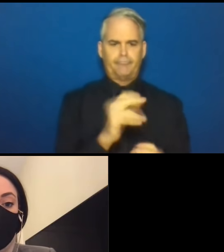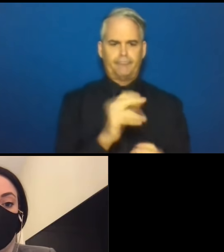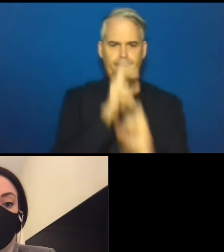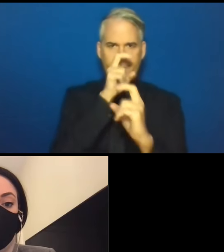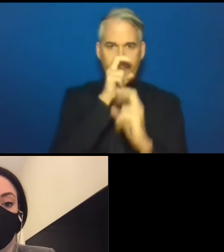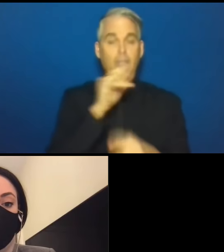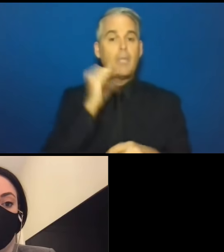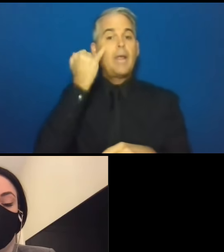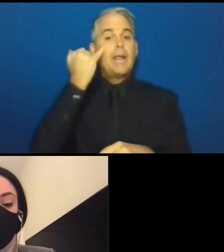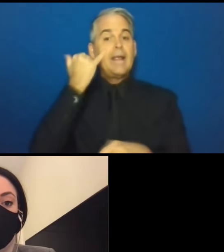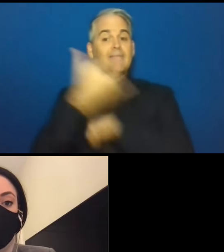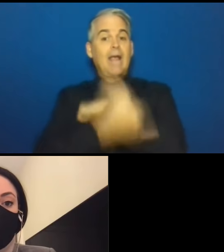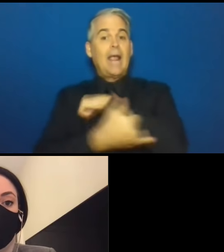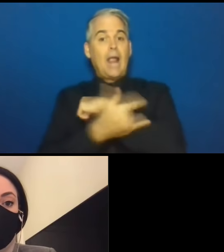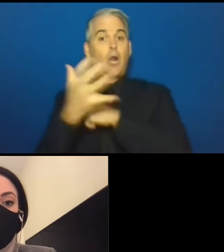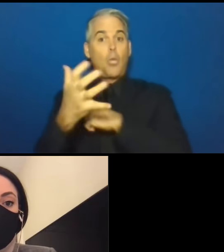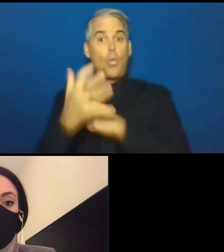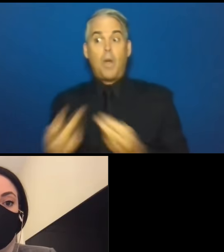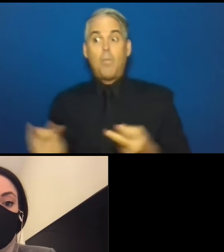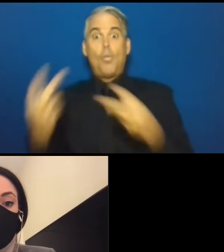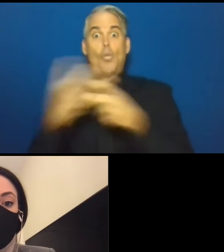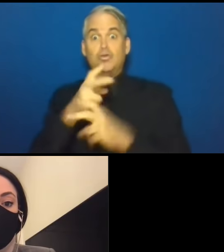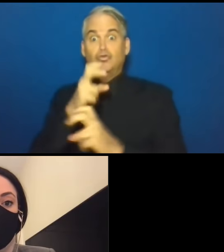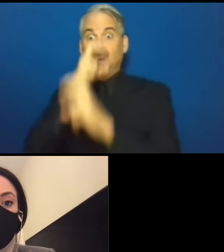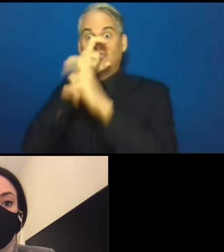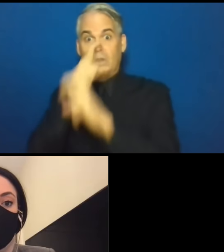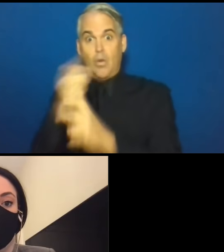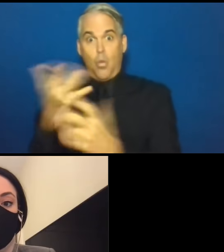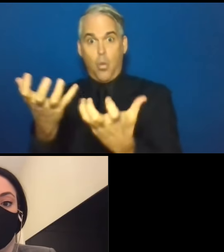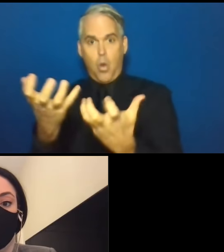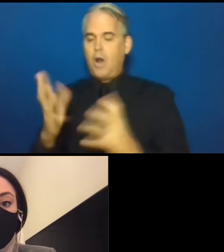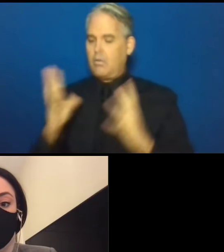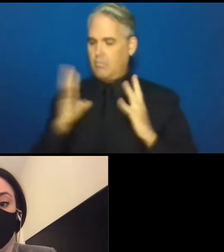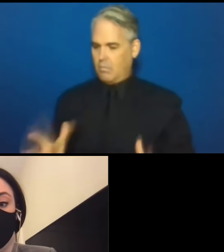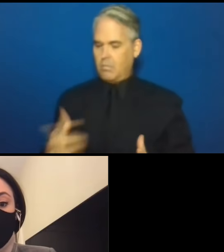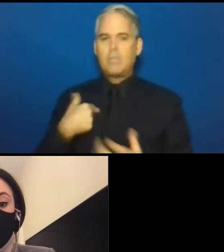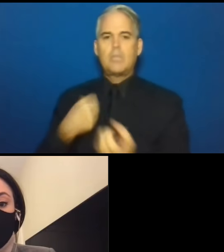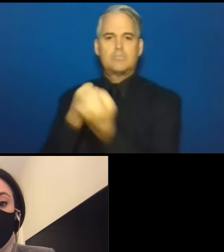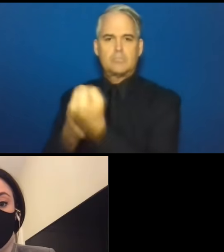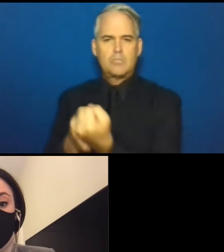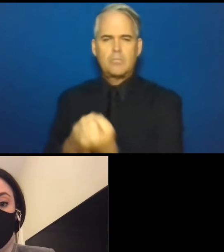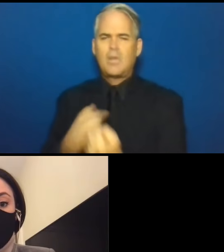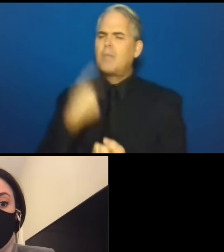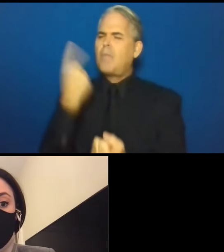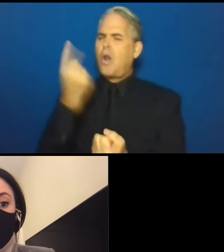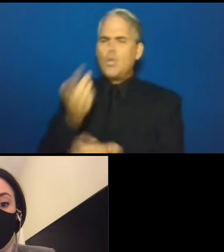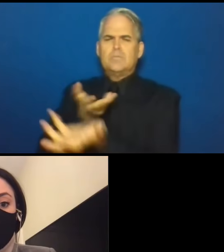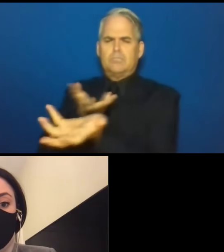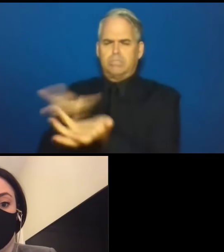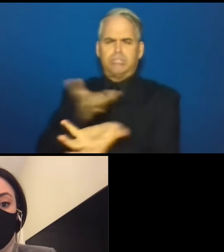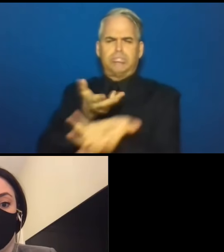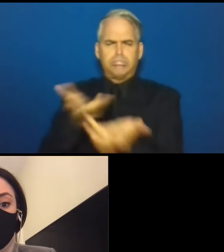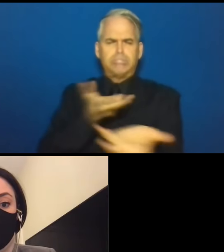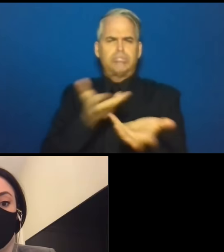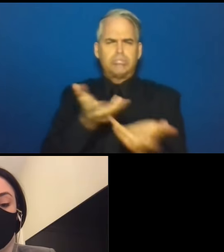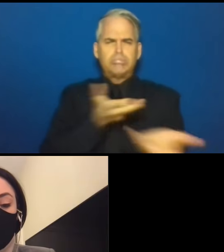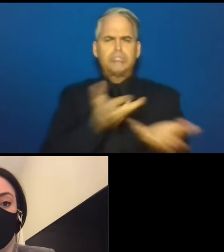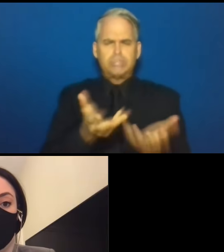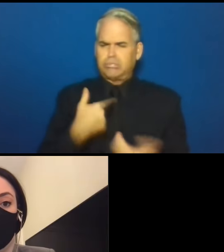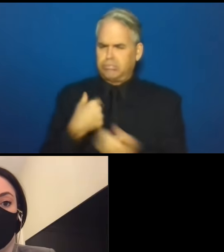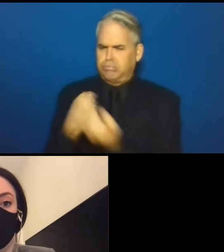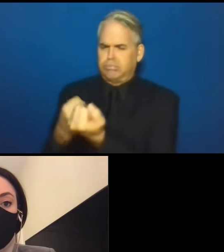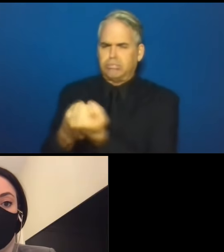them in that decision. We will be in constant communication and contact with them and provide any support that's necessary. But